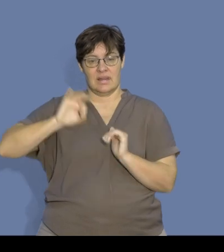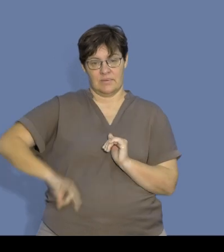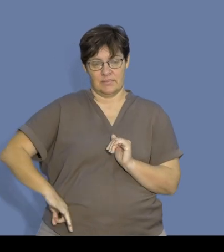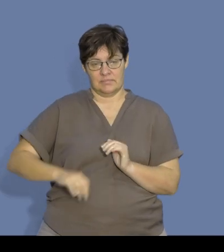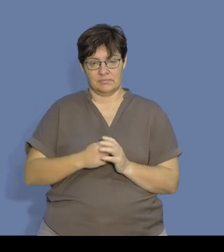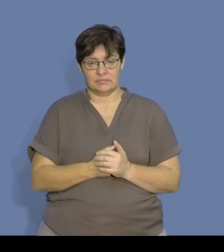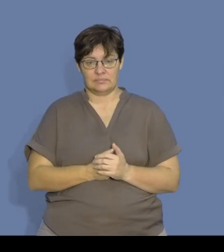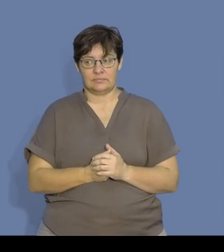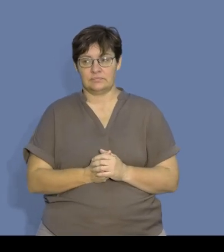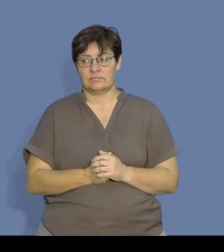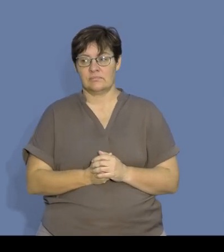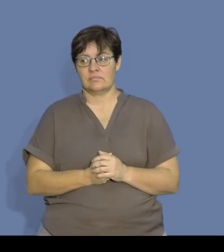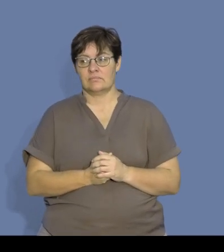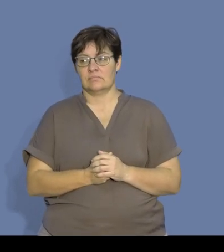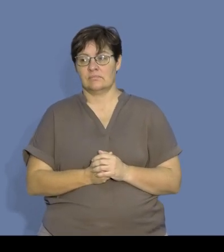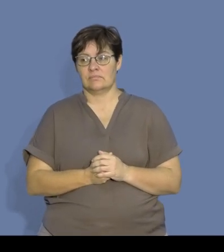income.